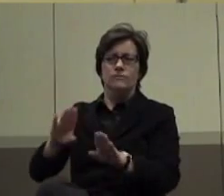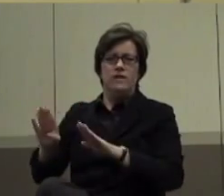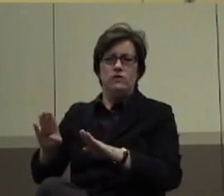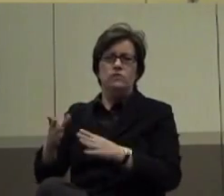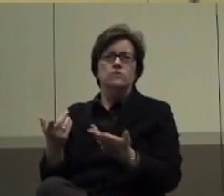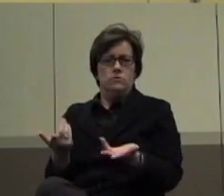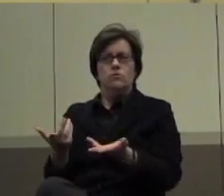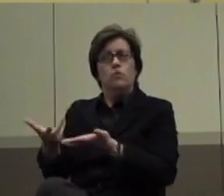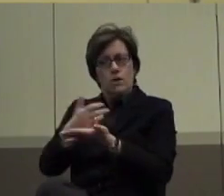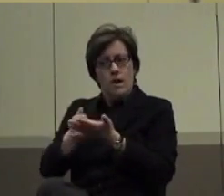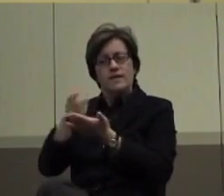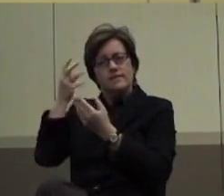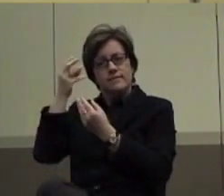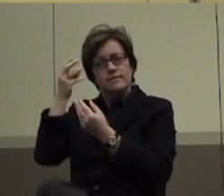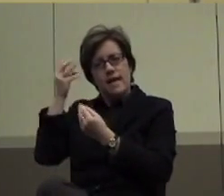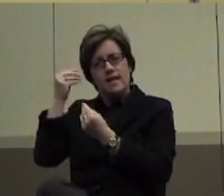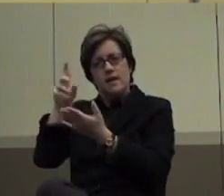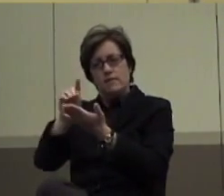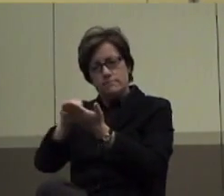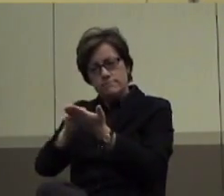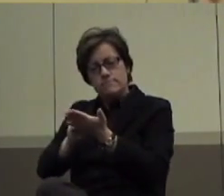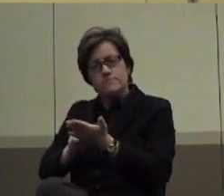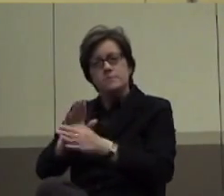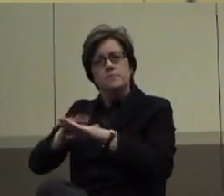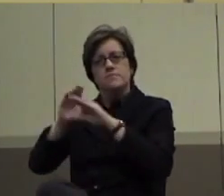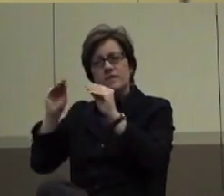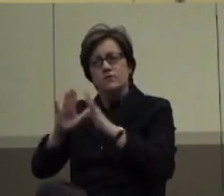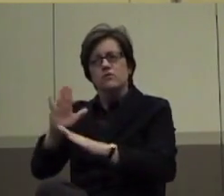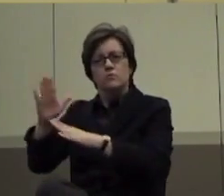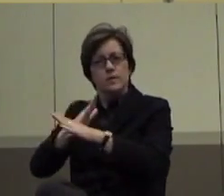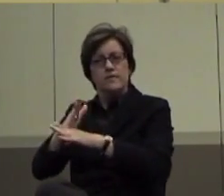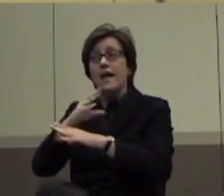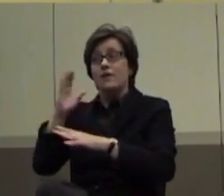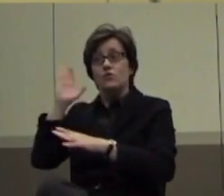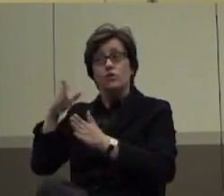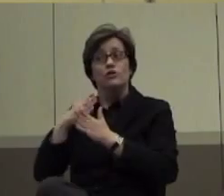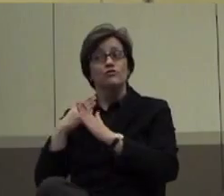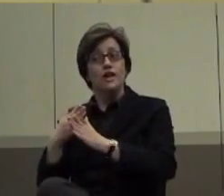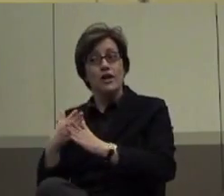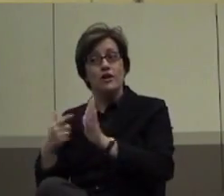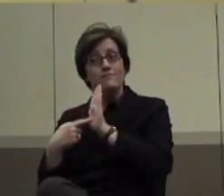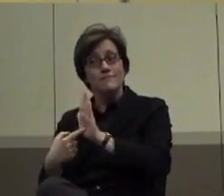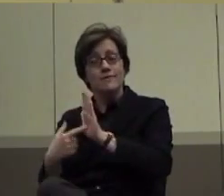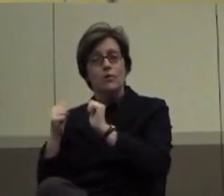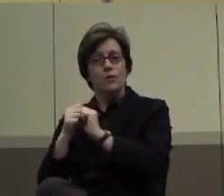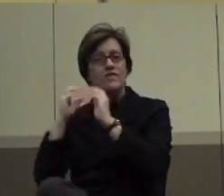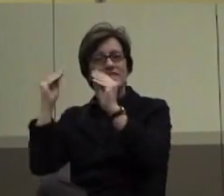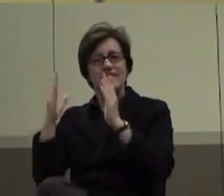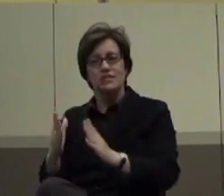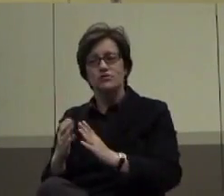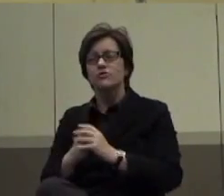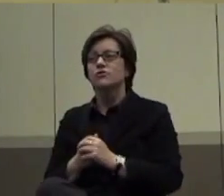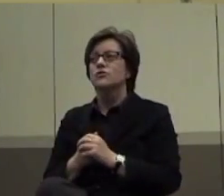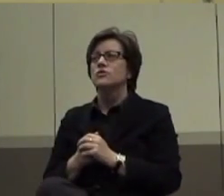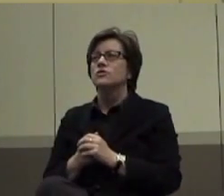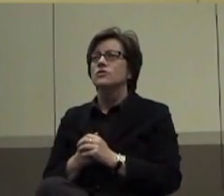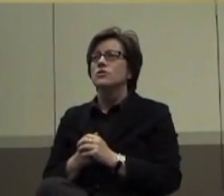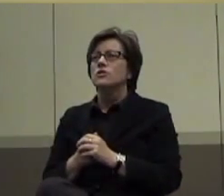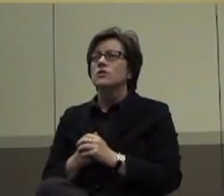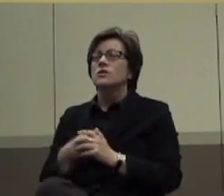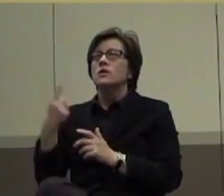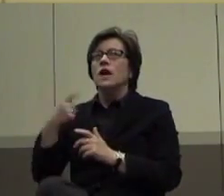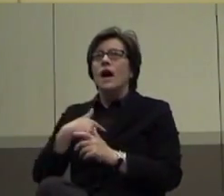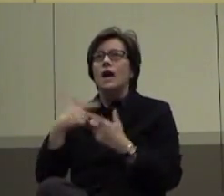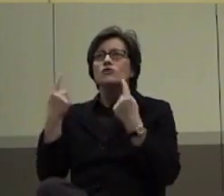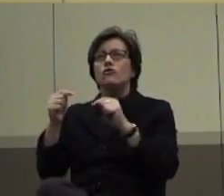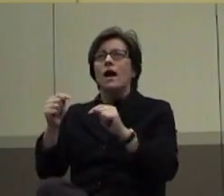on teacher behavior. And you're going to share this data with the teacher. Now, one of the things that I try